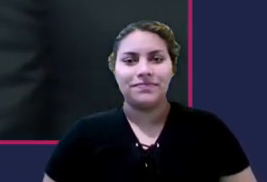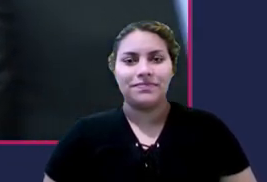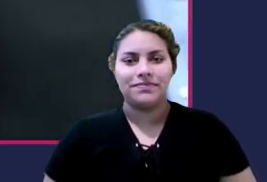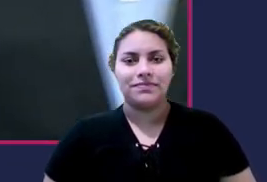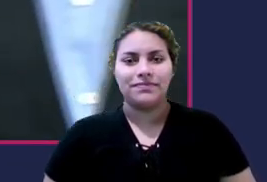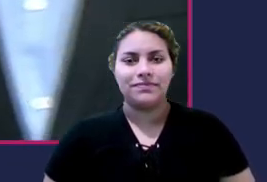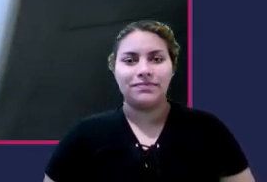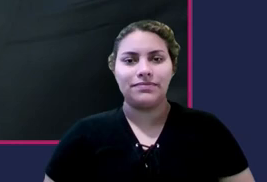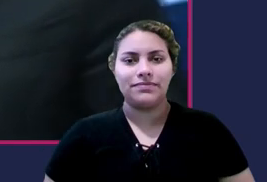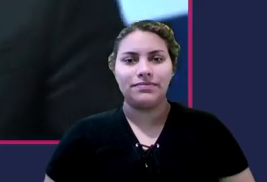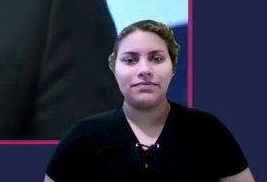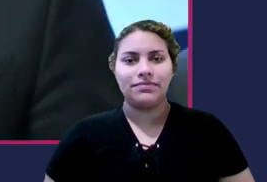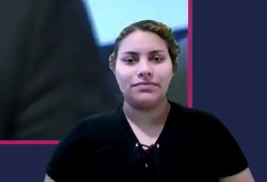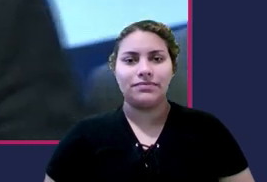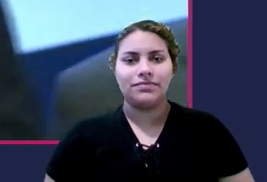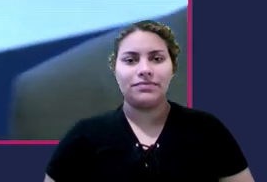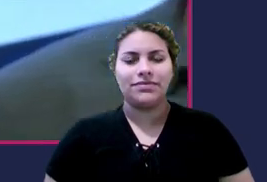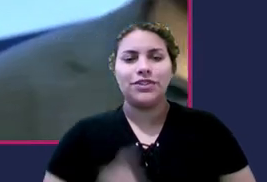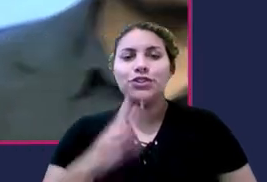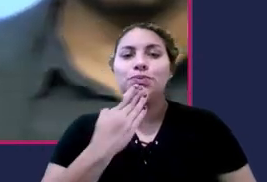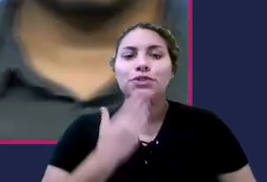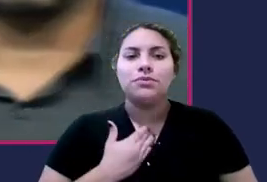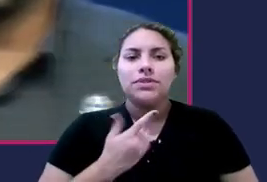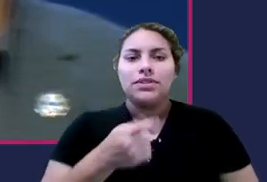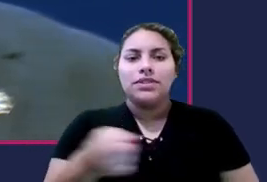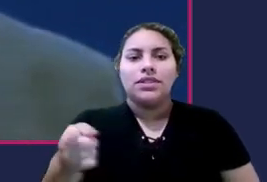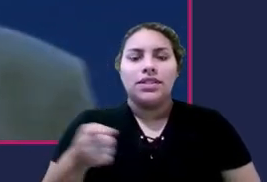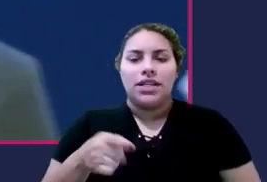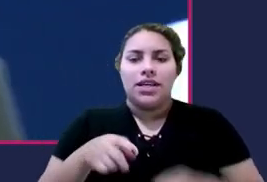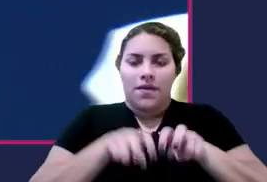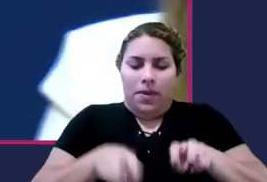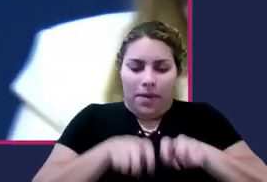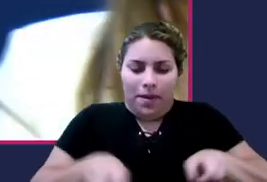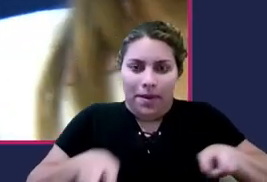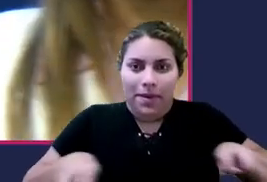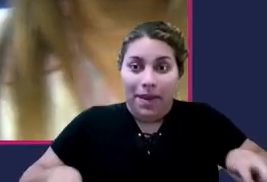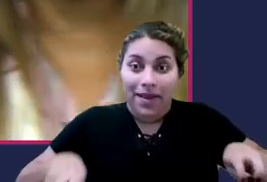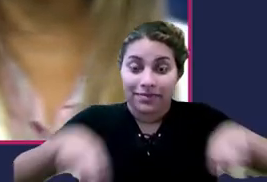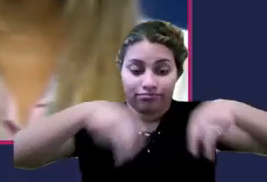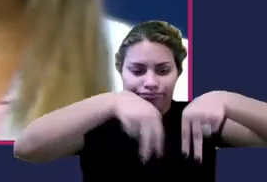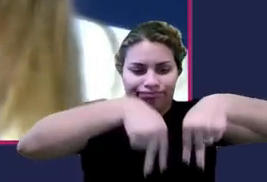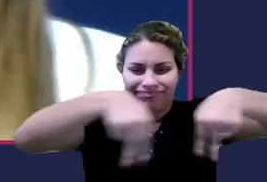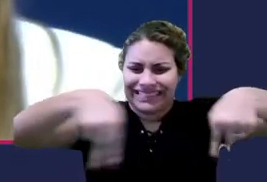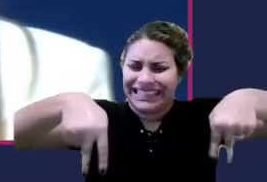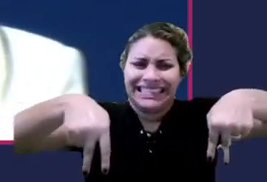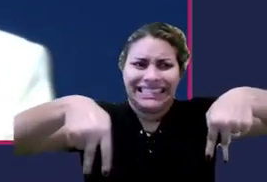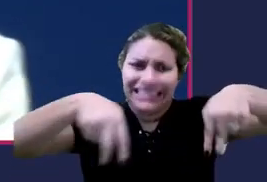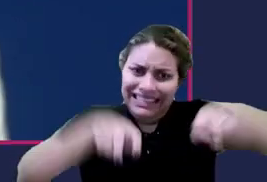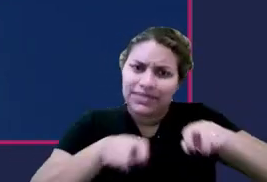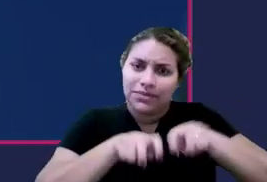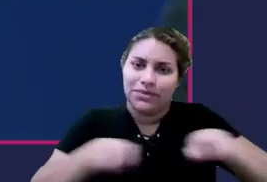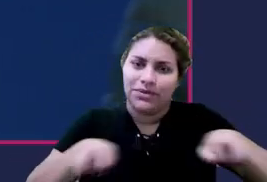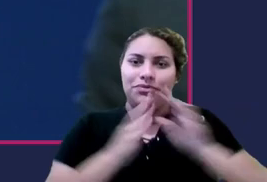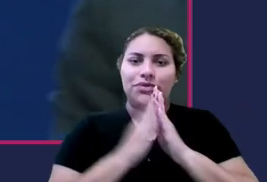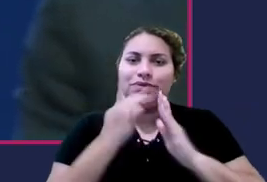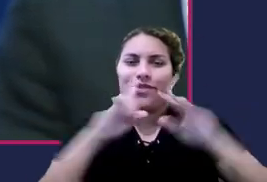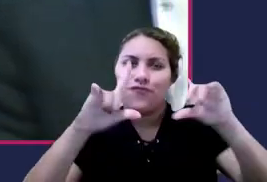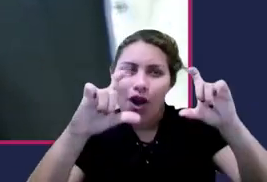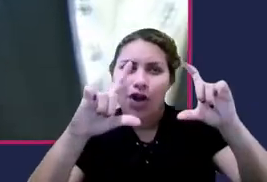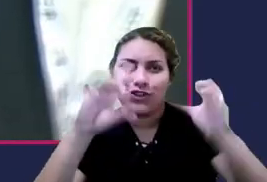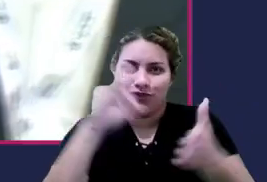Só pedir para quem está aqui na frente se sentar, por favor. I'd just like to ask you, for you who are here, to have this official